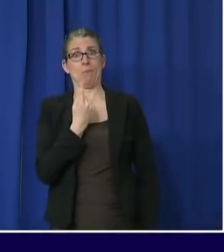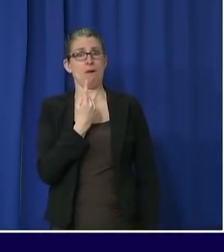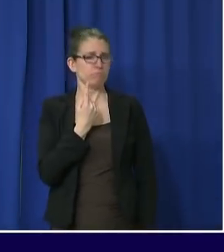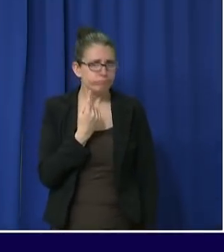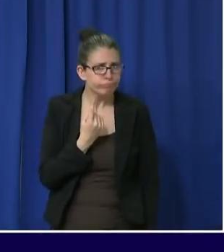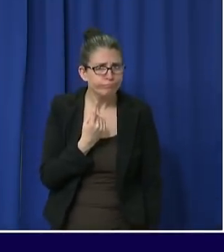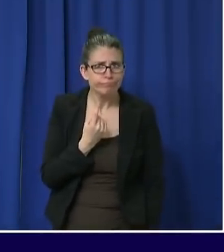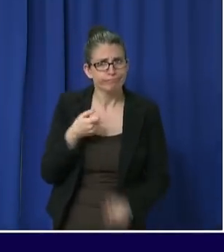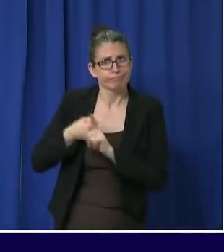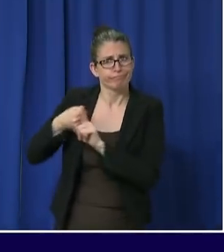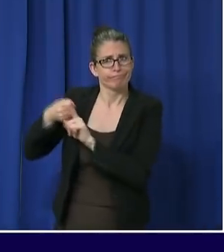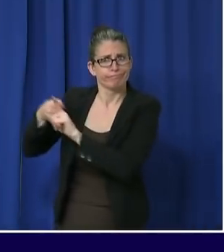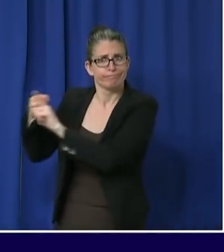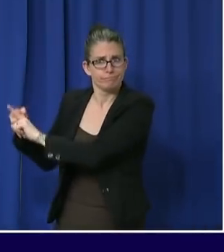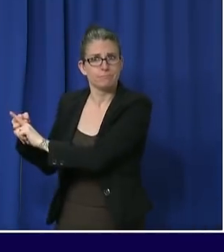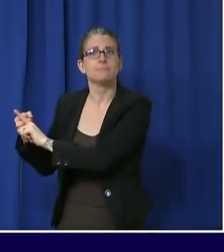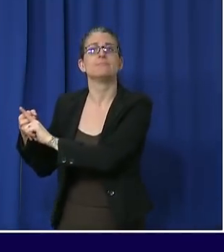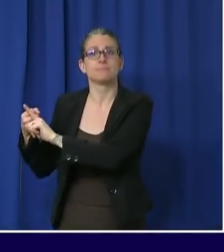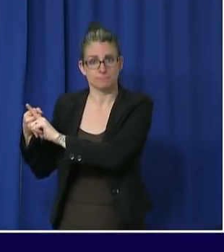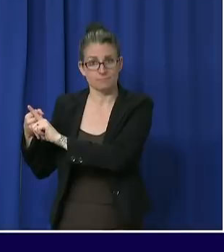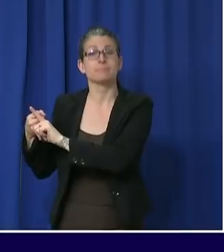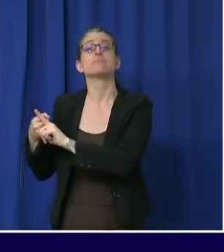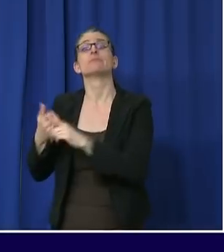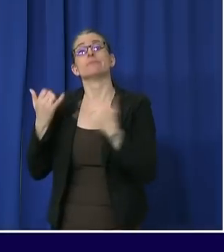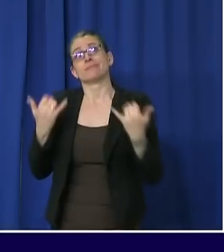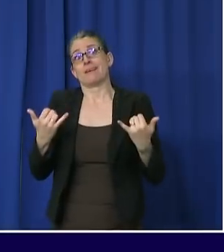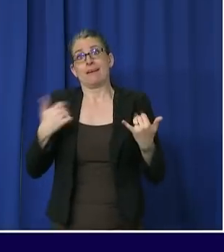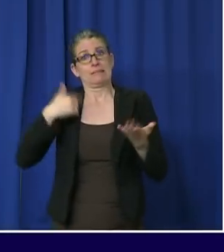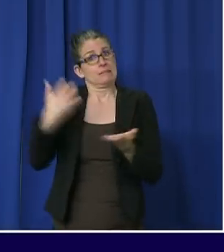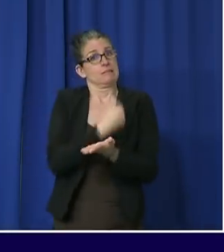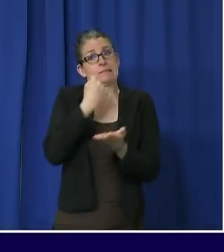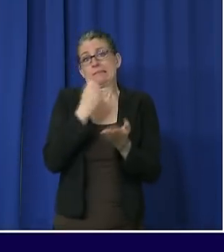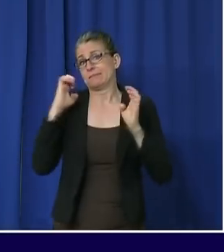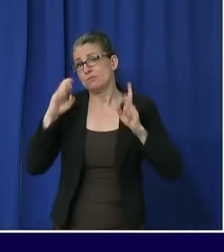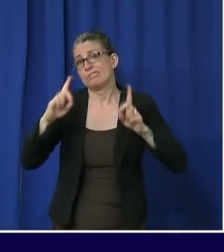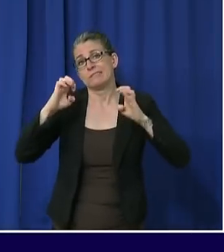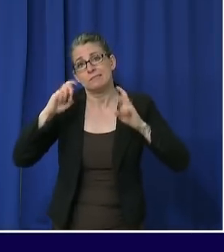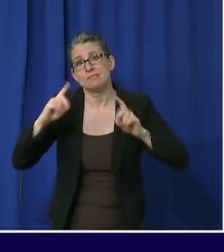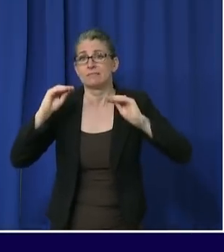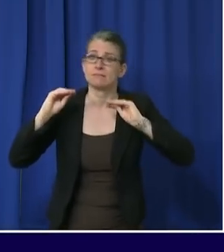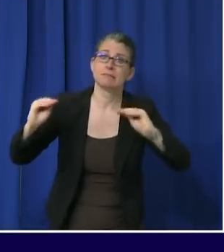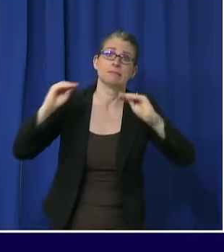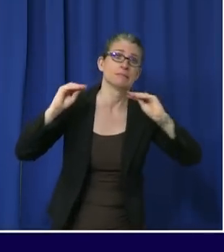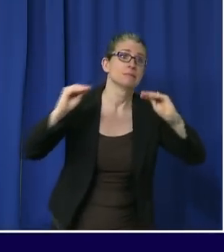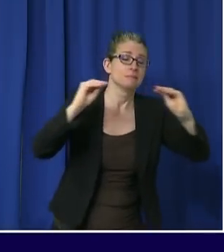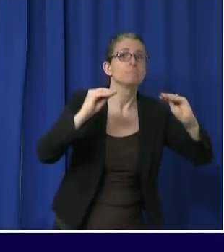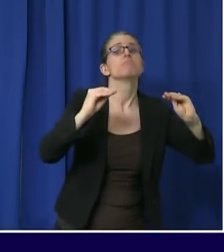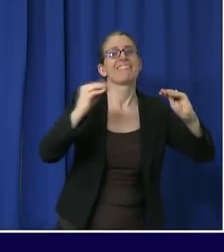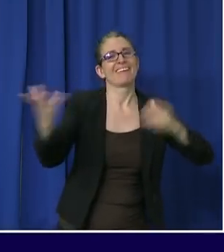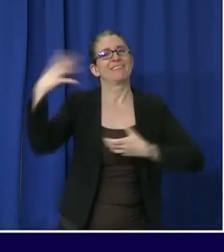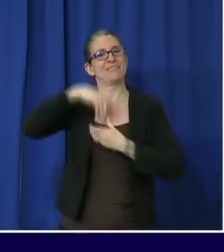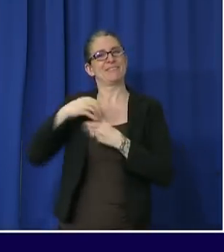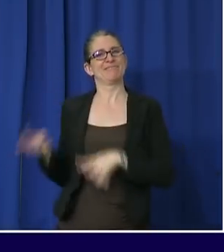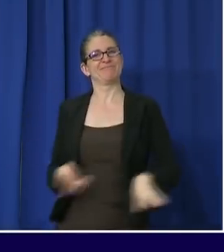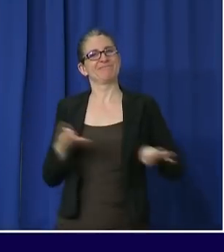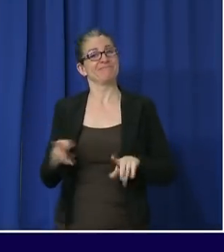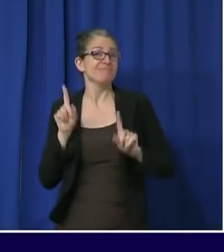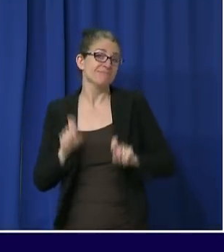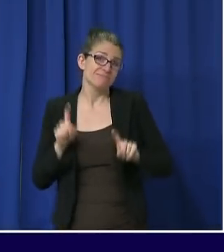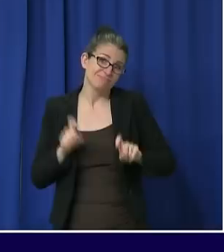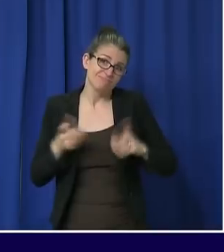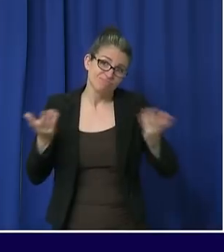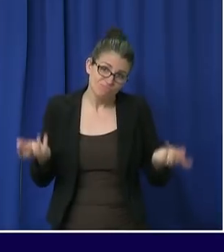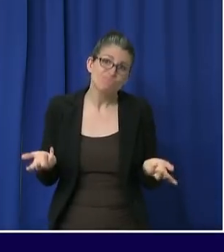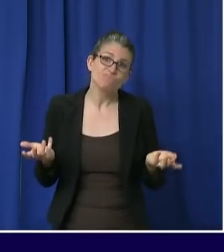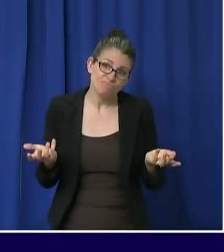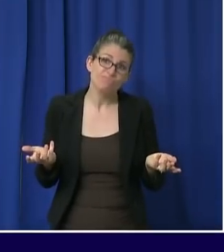those facilities without worrying about the resource constraints. So this could change, and the complexion of that